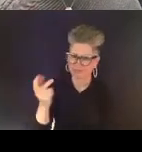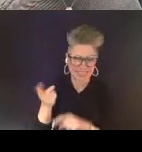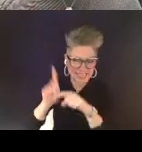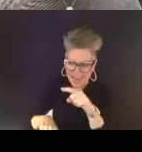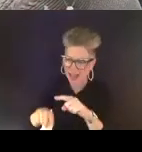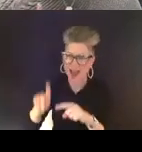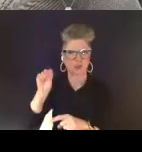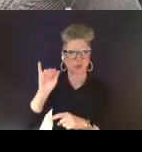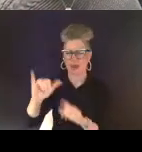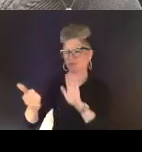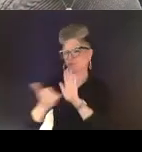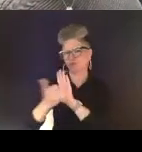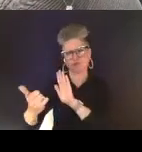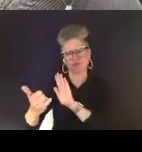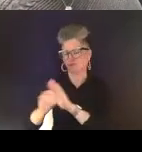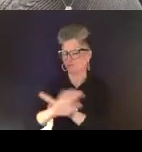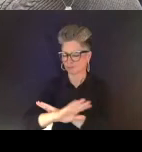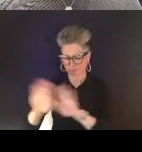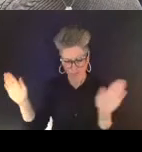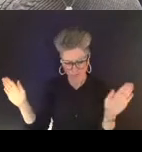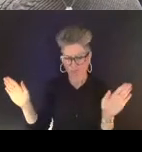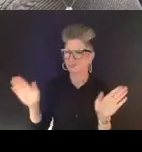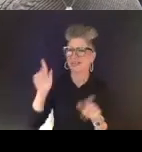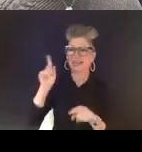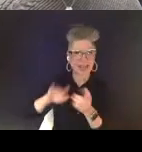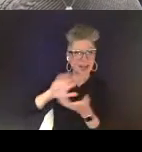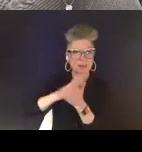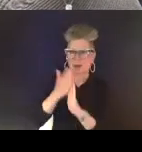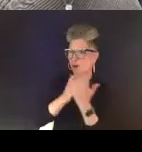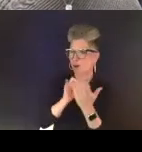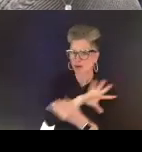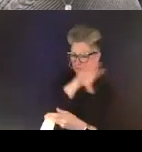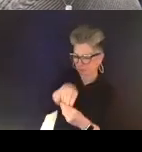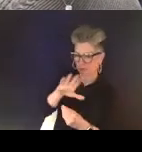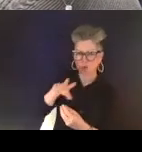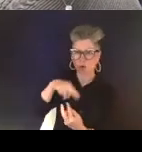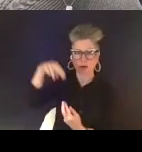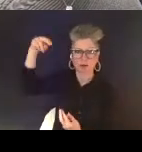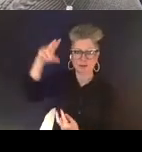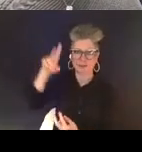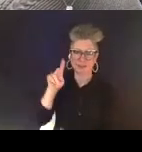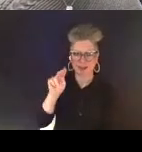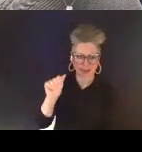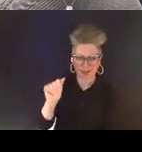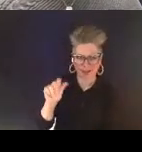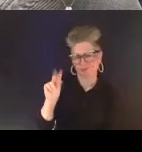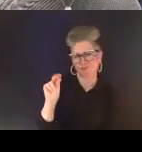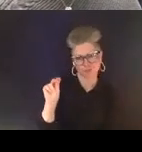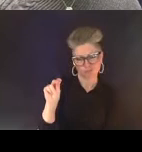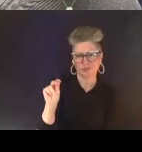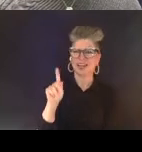do that. So there's no possibility of this becoming part of our DNA. I thought it was really interesting, actually, that